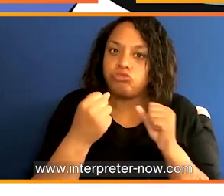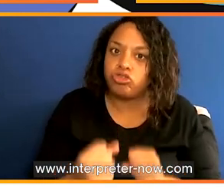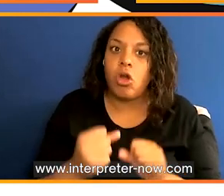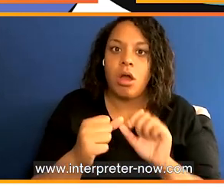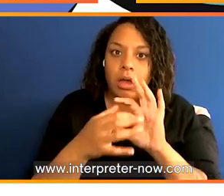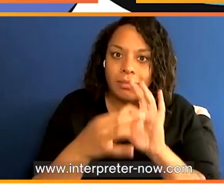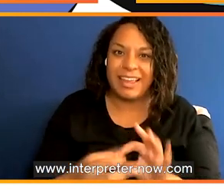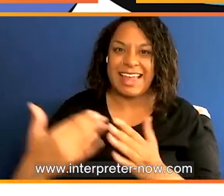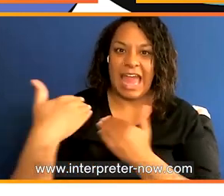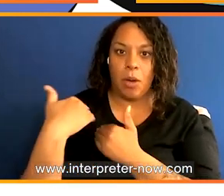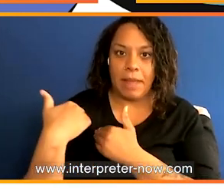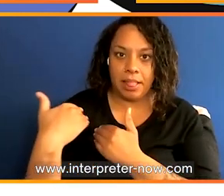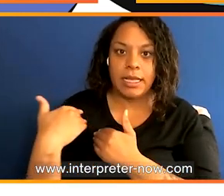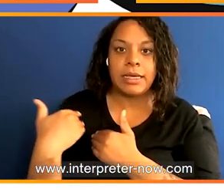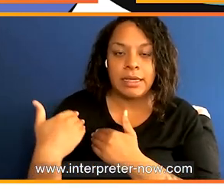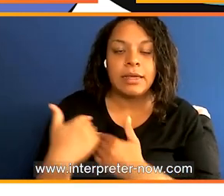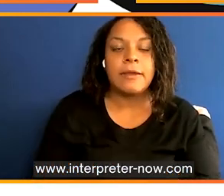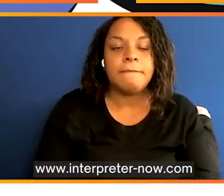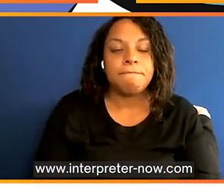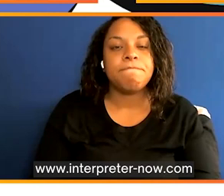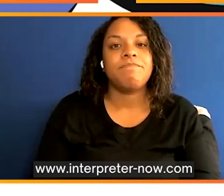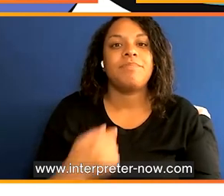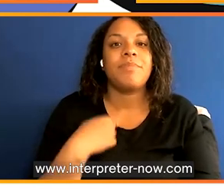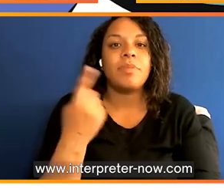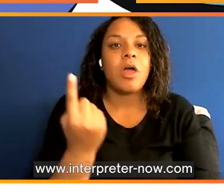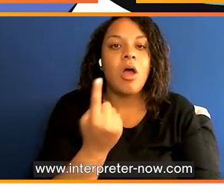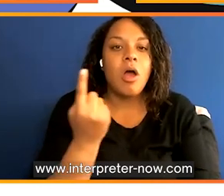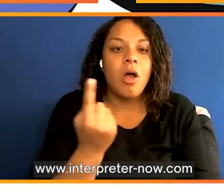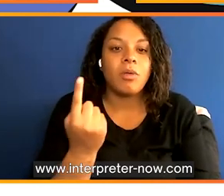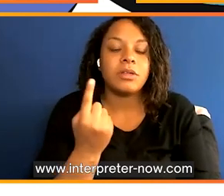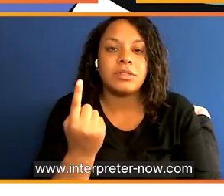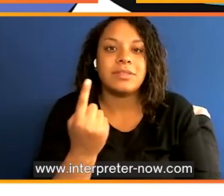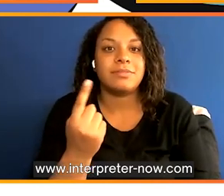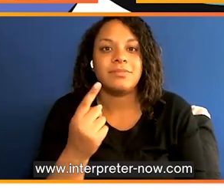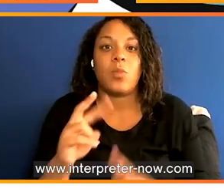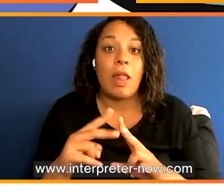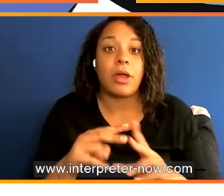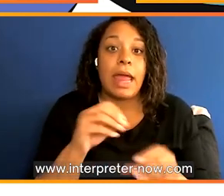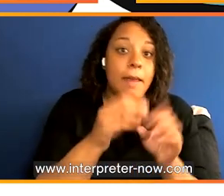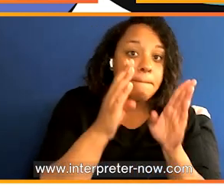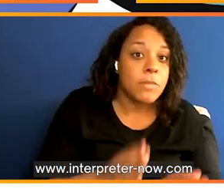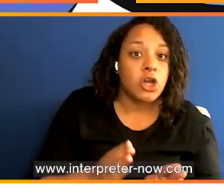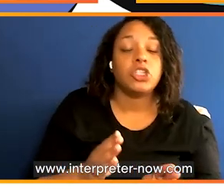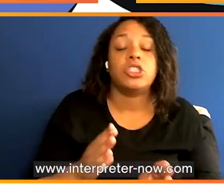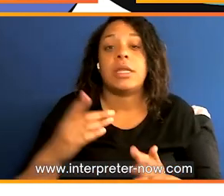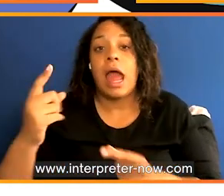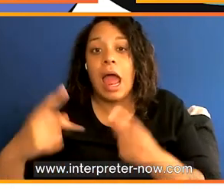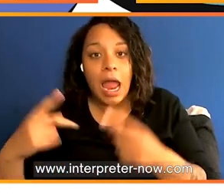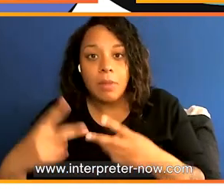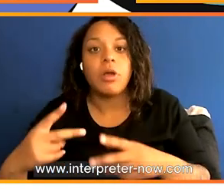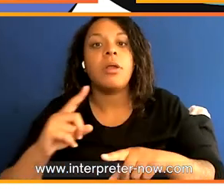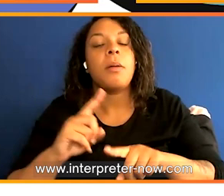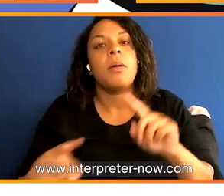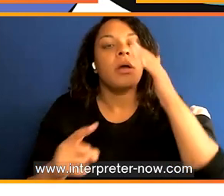was very accountability driven. You know, I think that's one thing I'm saying. So I always put aside, should we be in person